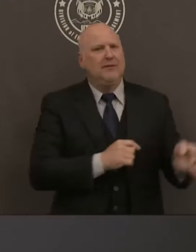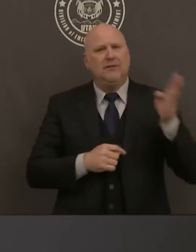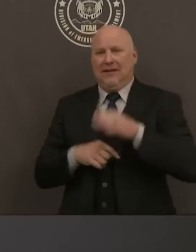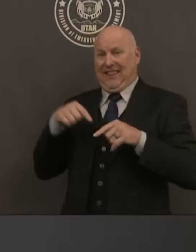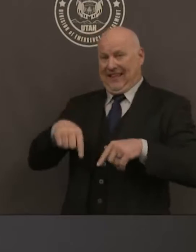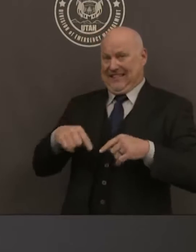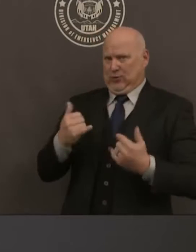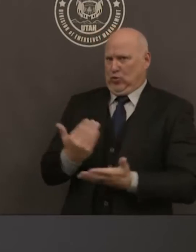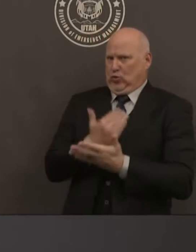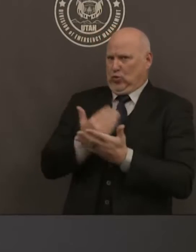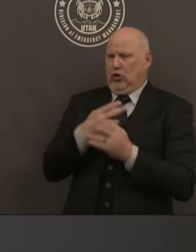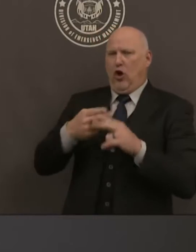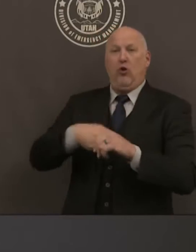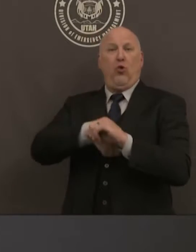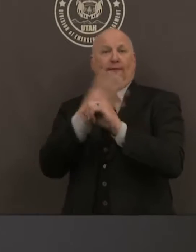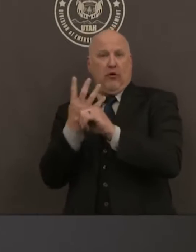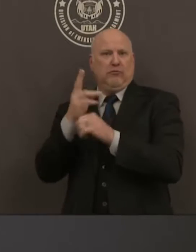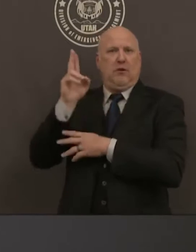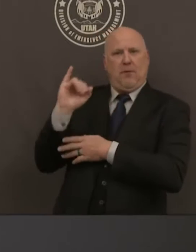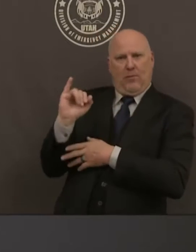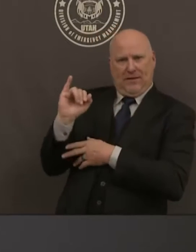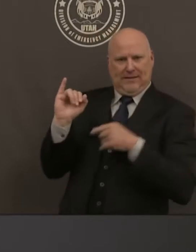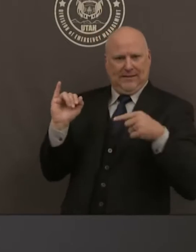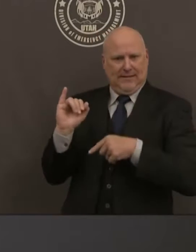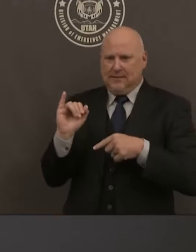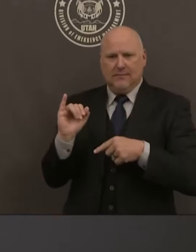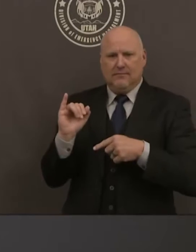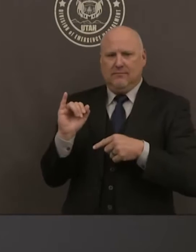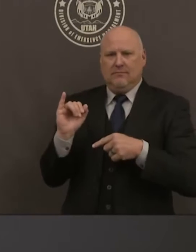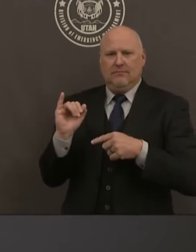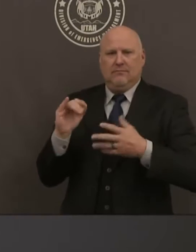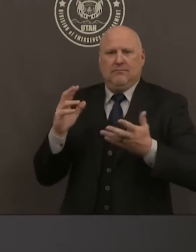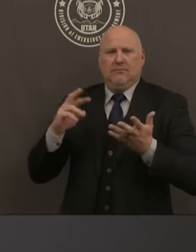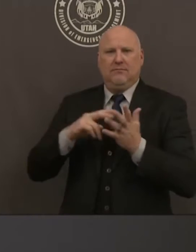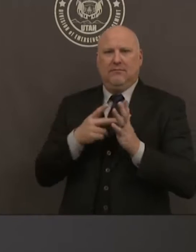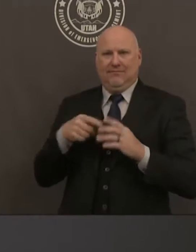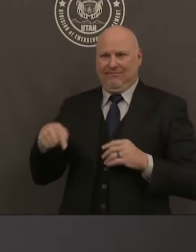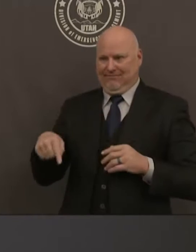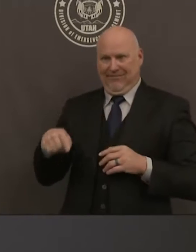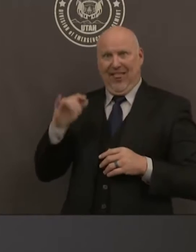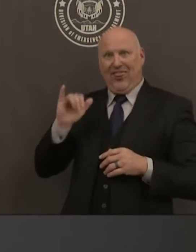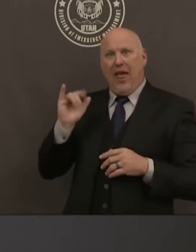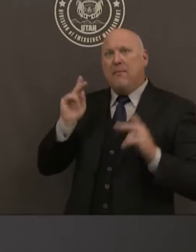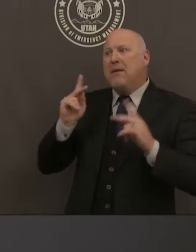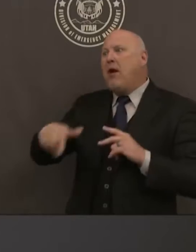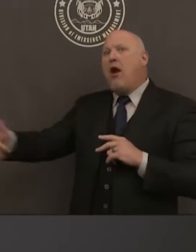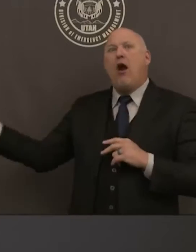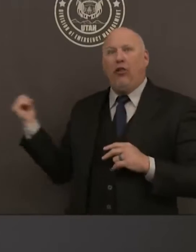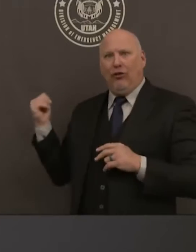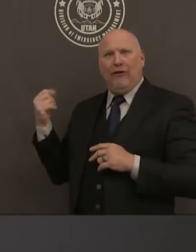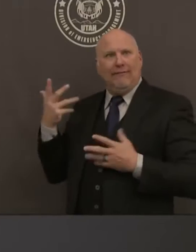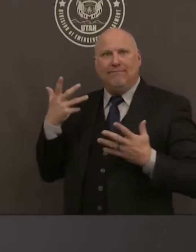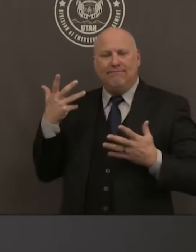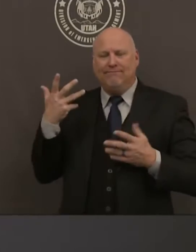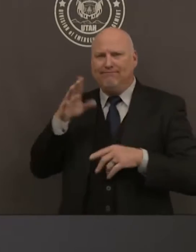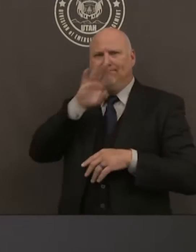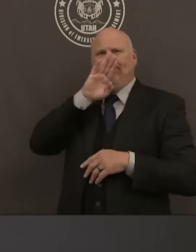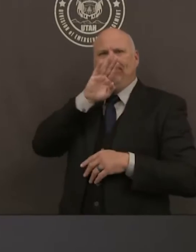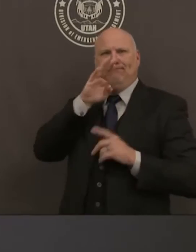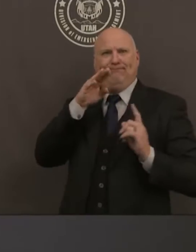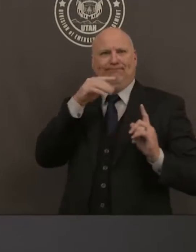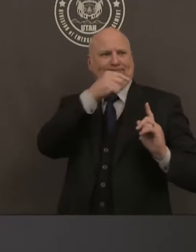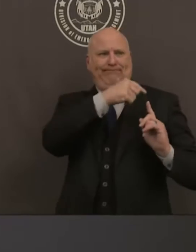They lack the sufficient wages to be able to qualify for the traditional unemployment benefit, or they have been diagnosed